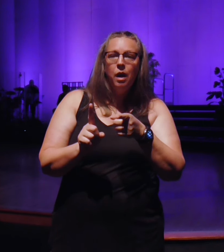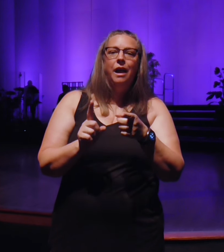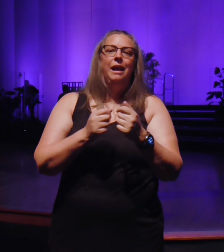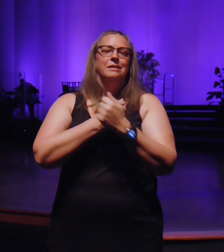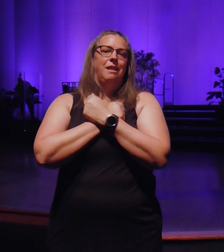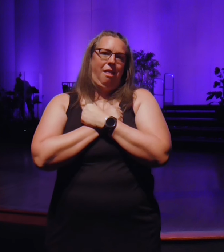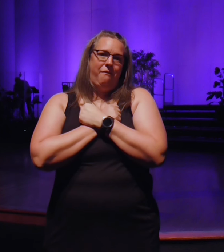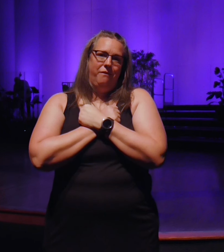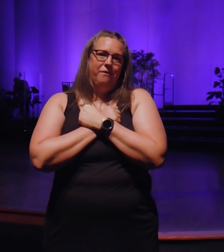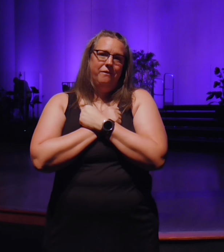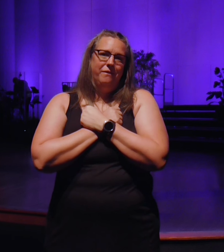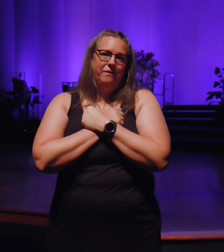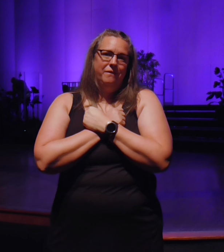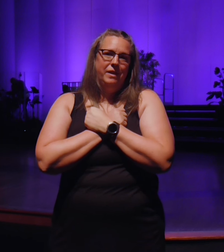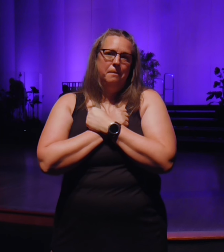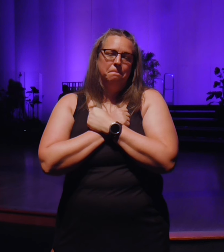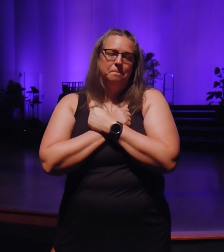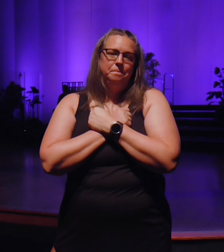love.